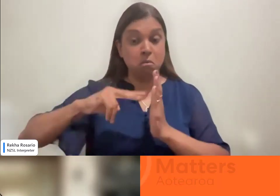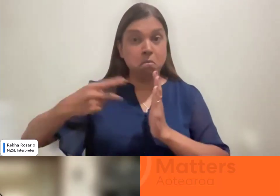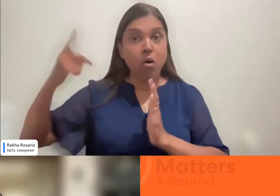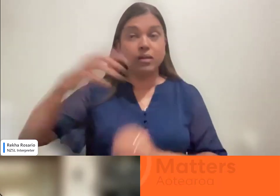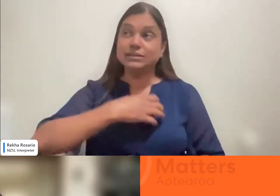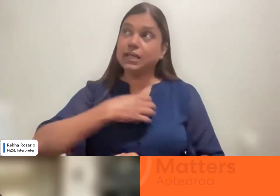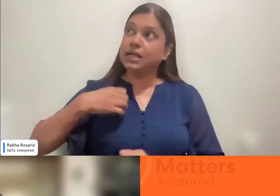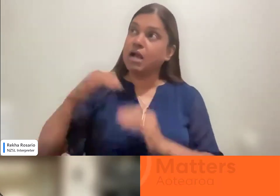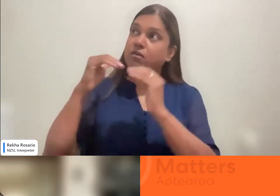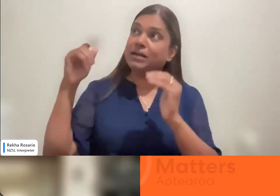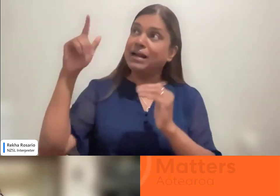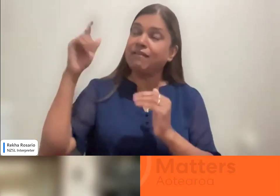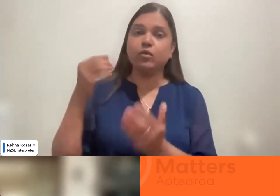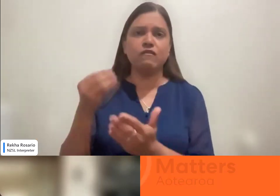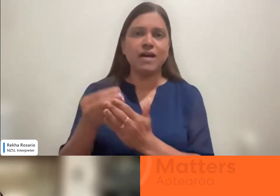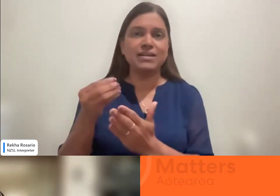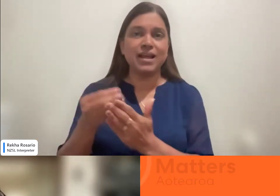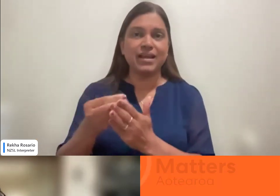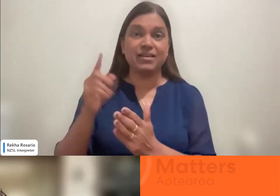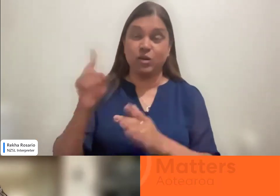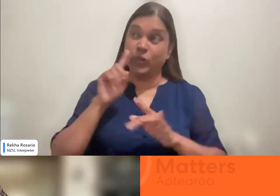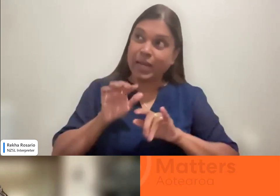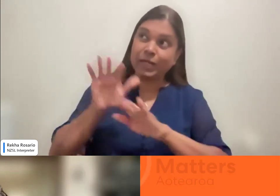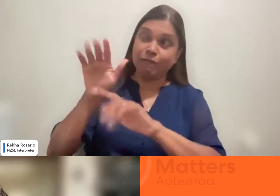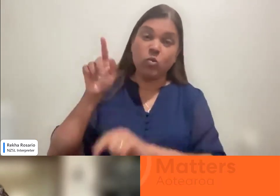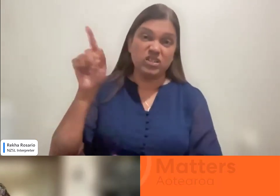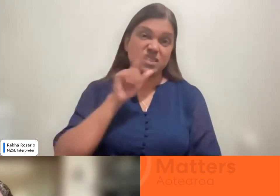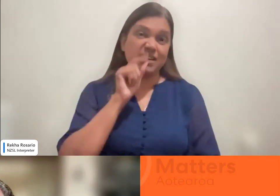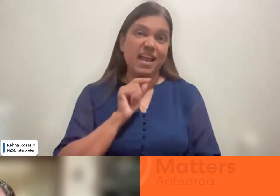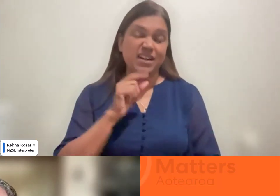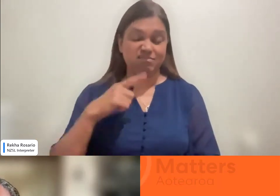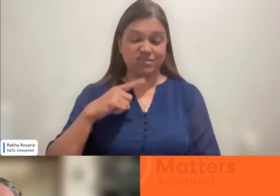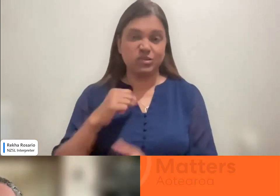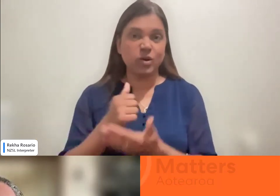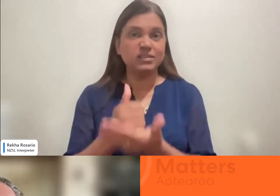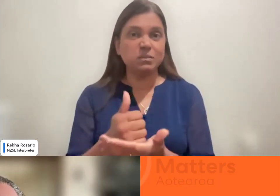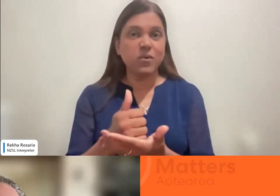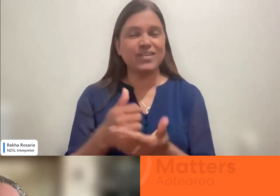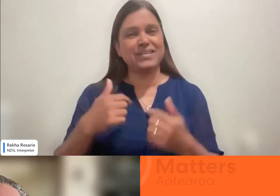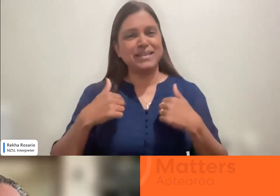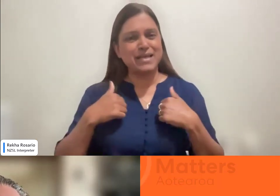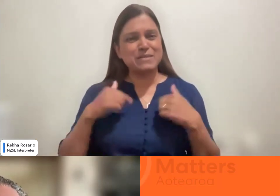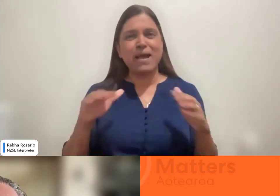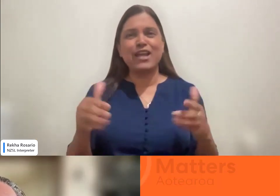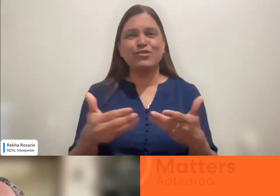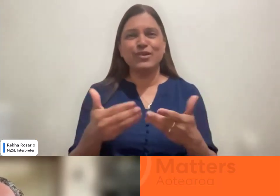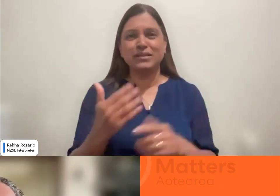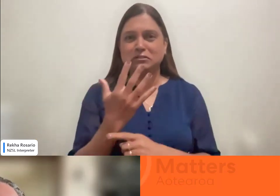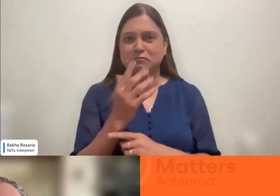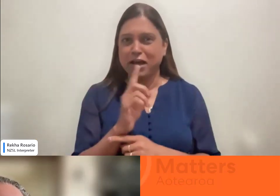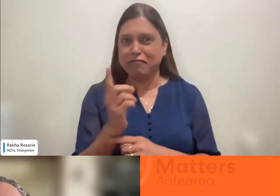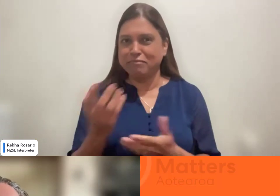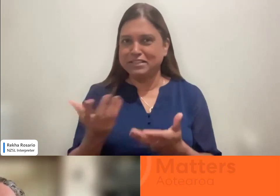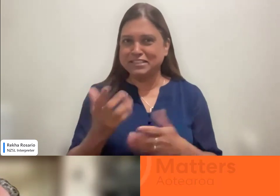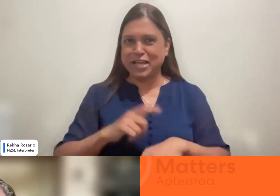influence what we have. So that's pretty much my introduction. I hope that's 5 minutes, guys. And if